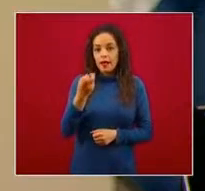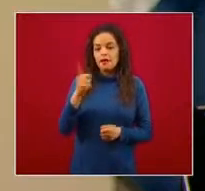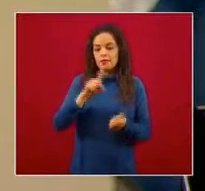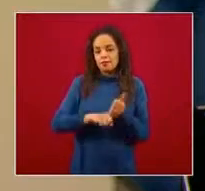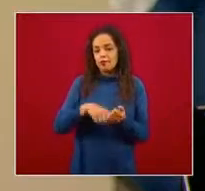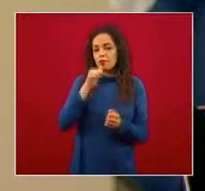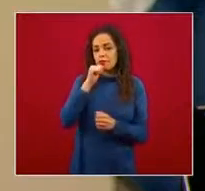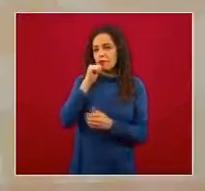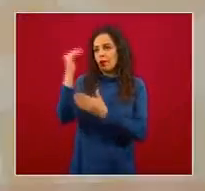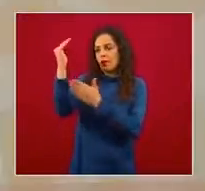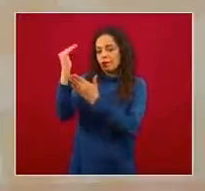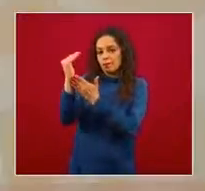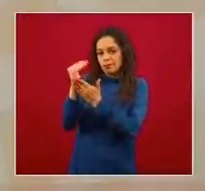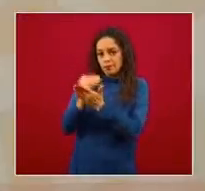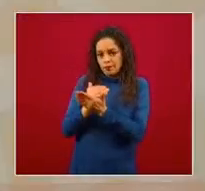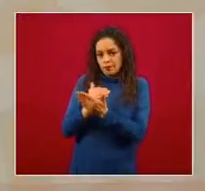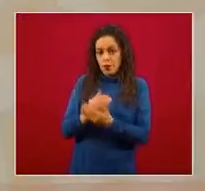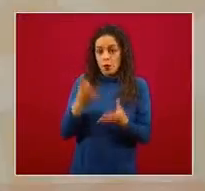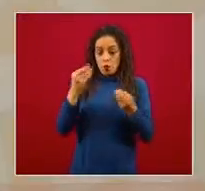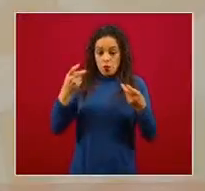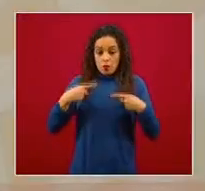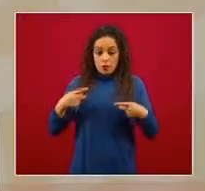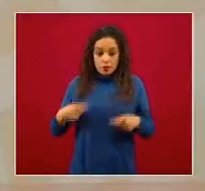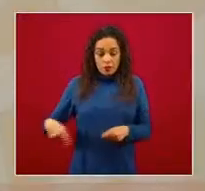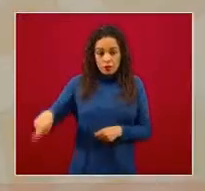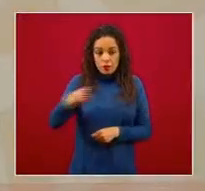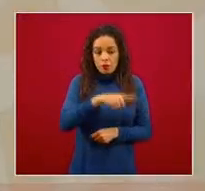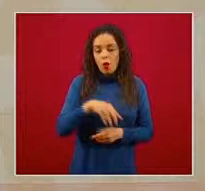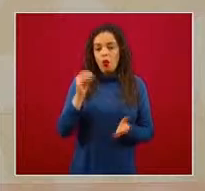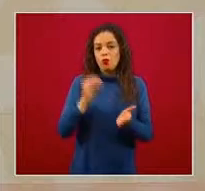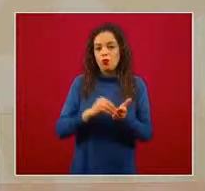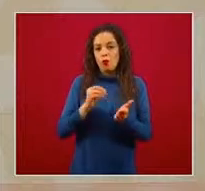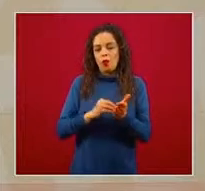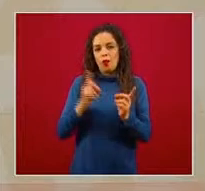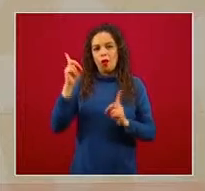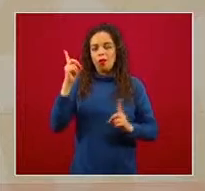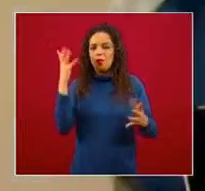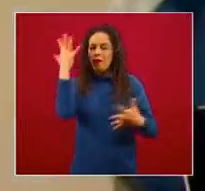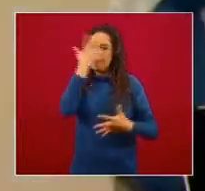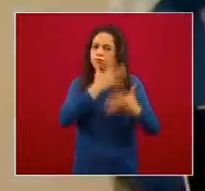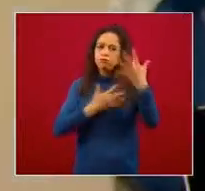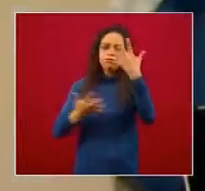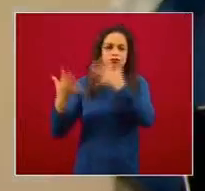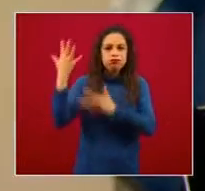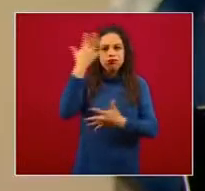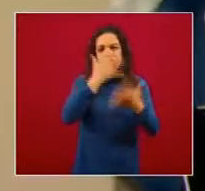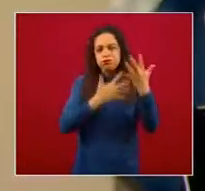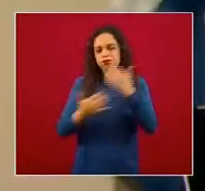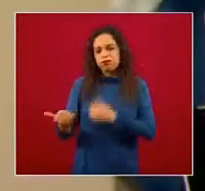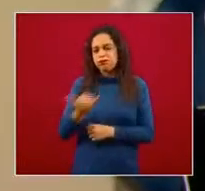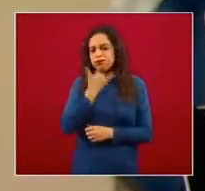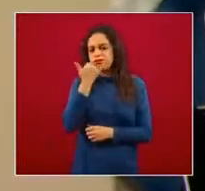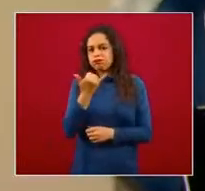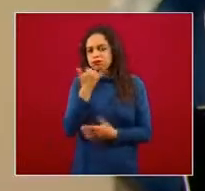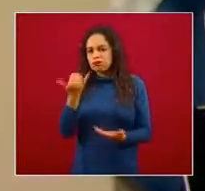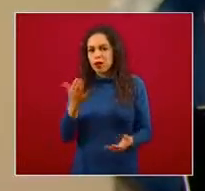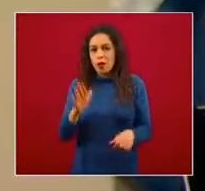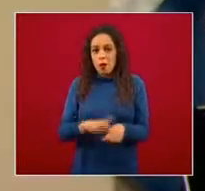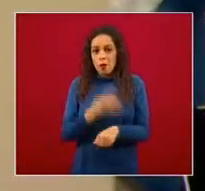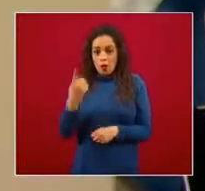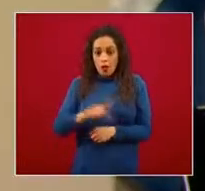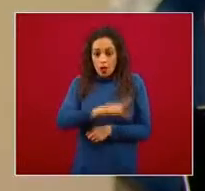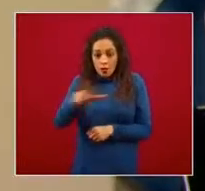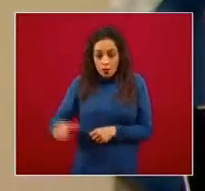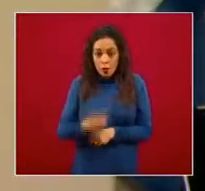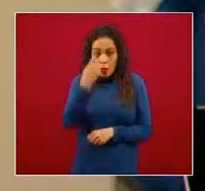So even though we're not seeing any reduction, it's still confusing for the people. Why